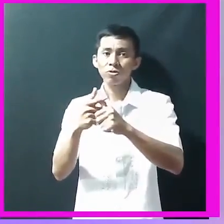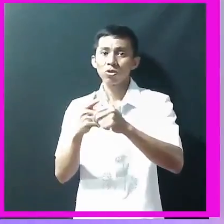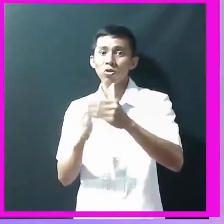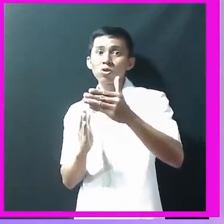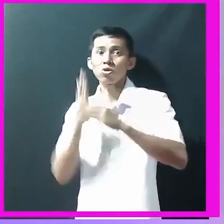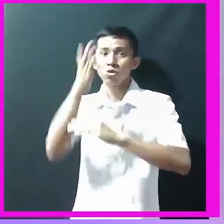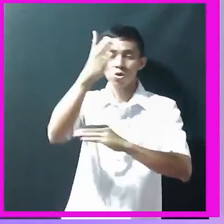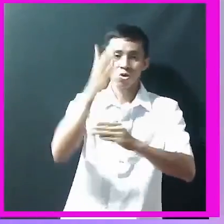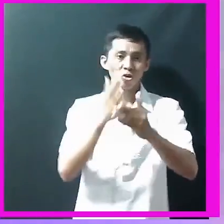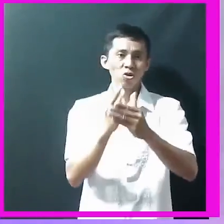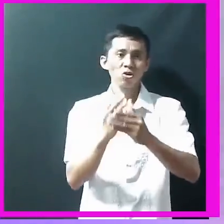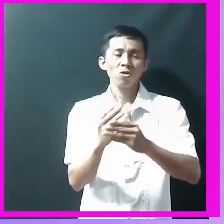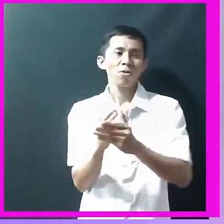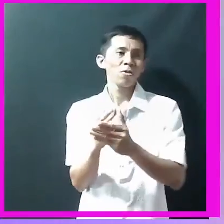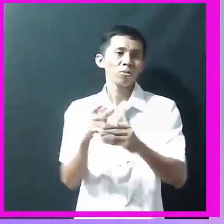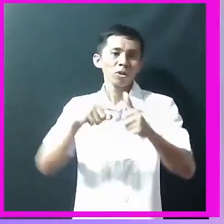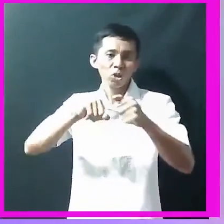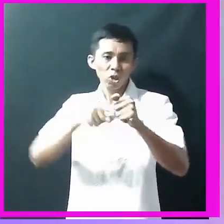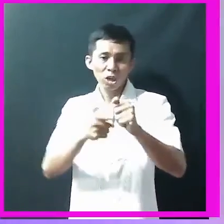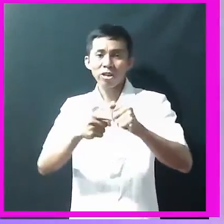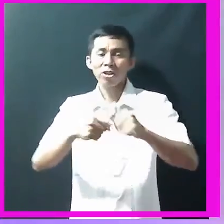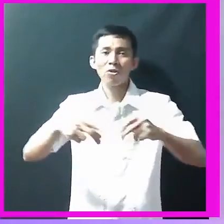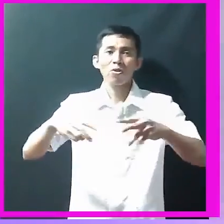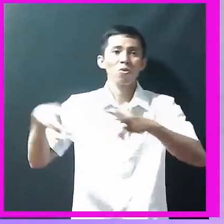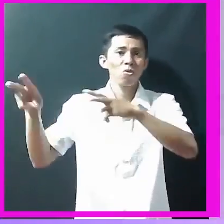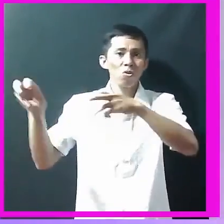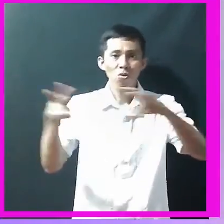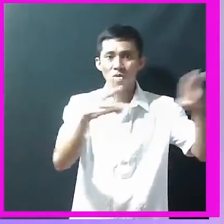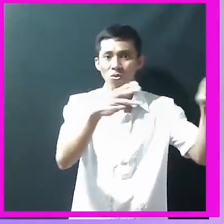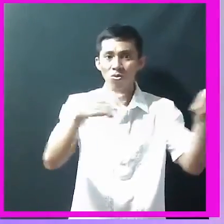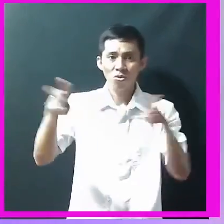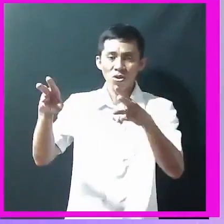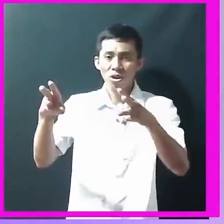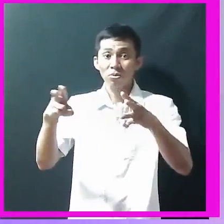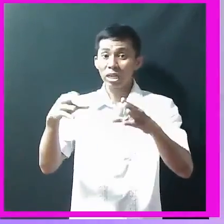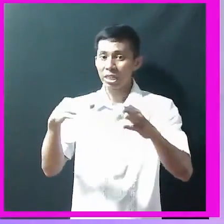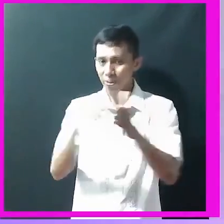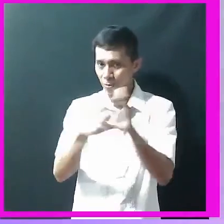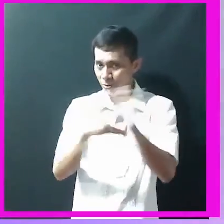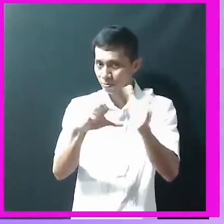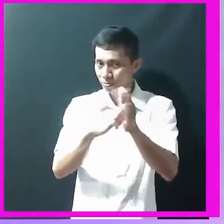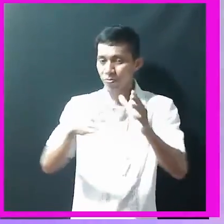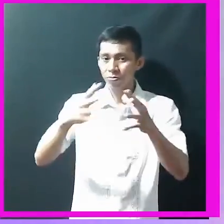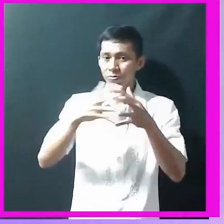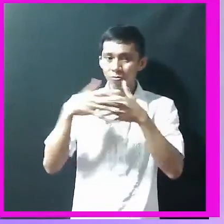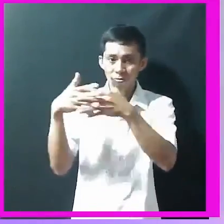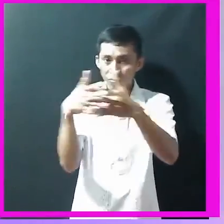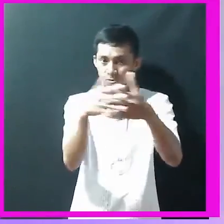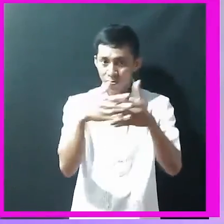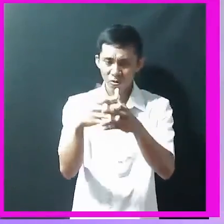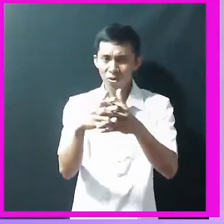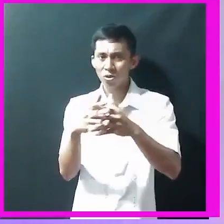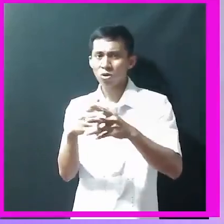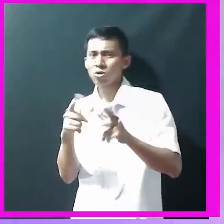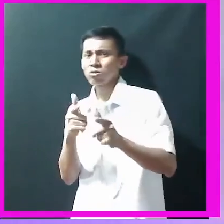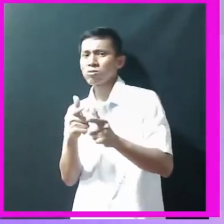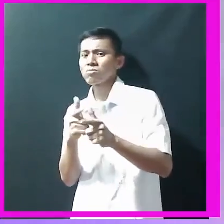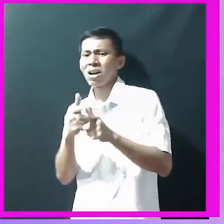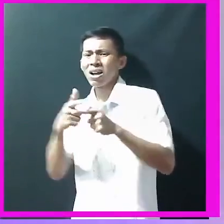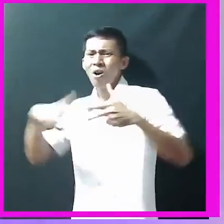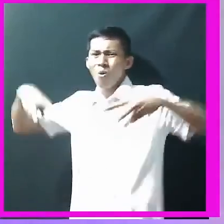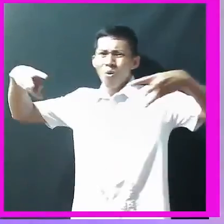maong nasod, kung ato i-butang sa United States of America, before niya bombahan ang